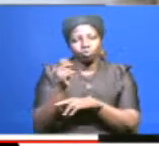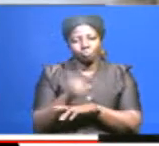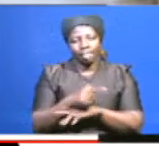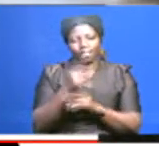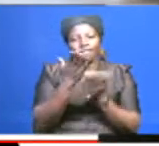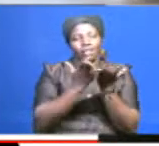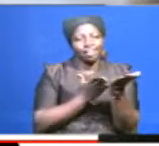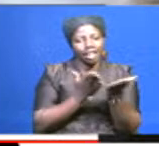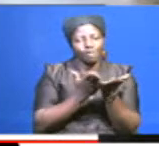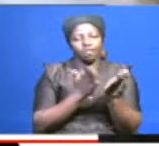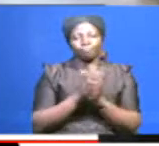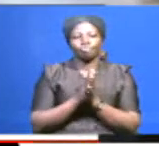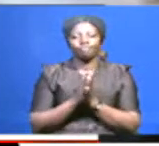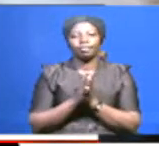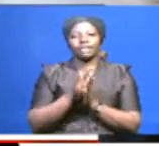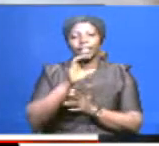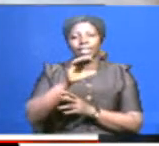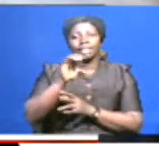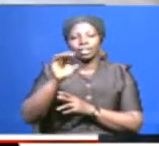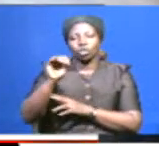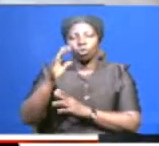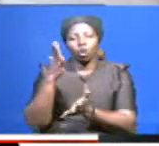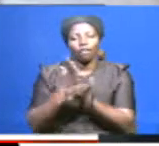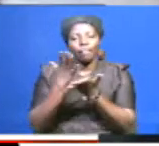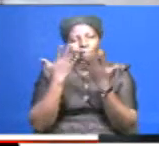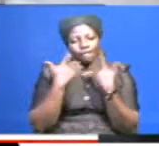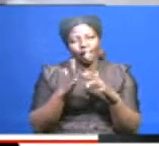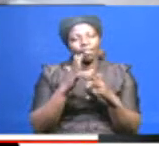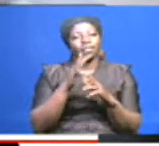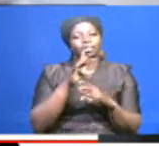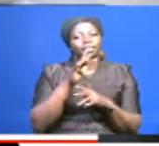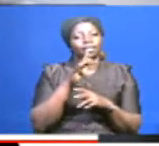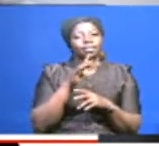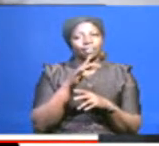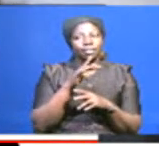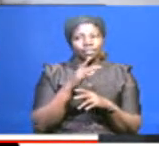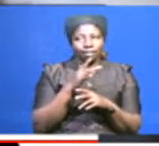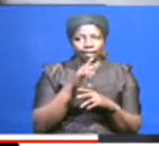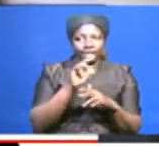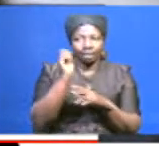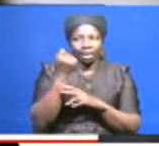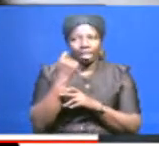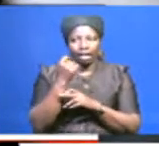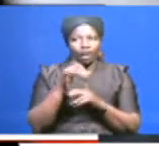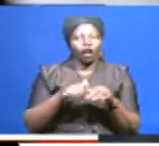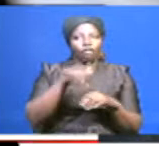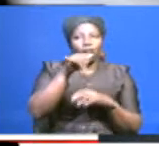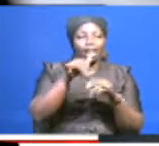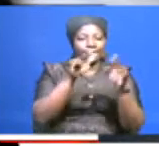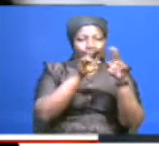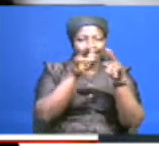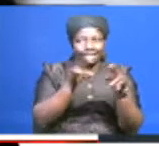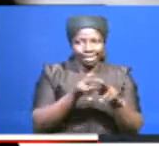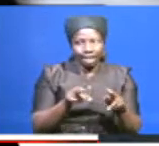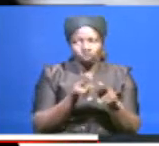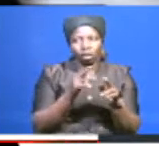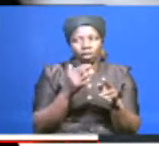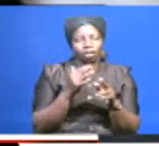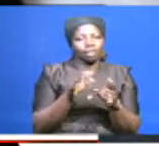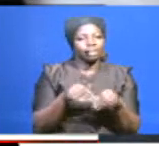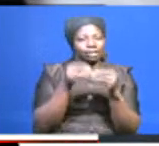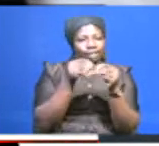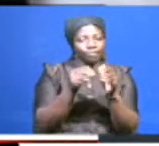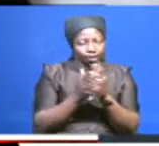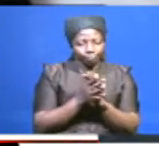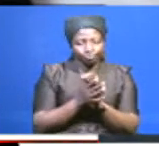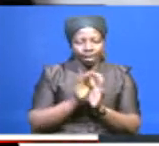Officer Edward Oduor confirmed that the axe had fallen on the former Kenyan international, with veteran tactician Sheikh Twahir Muhyiddin taking charge in the